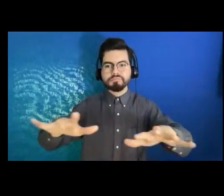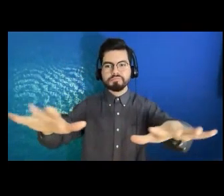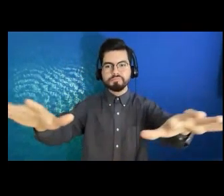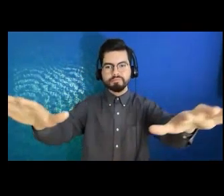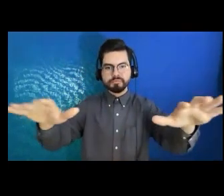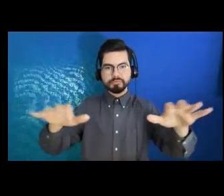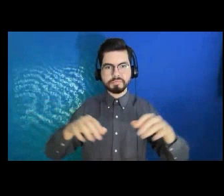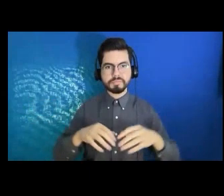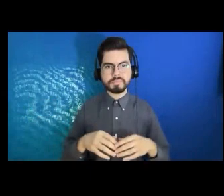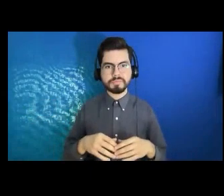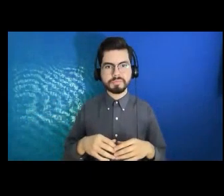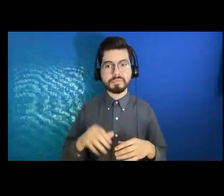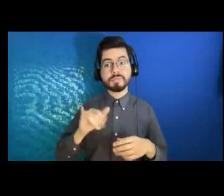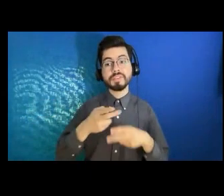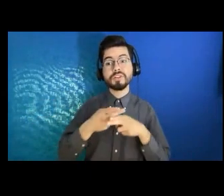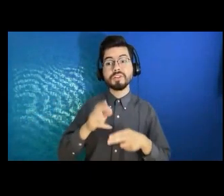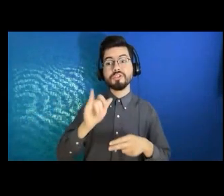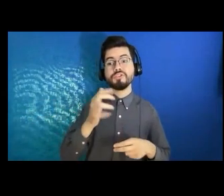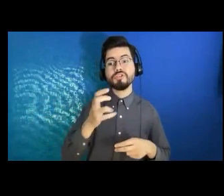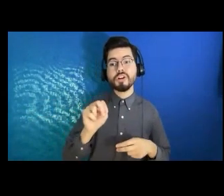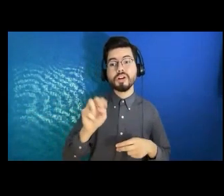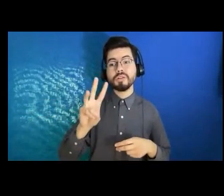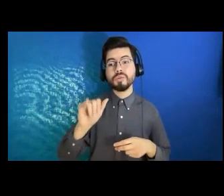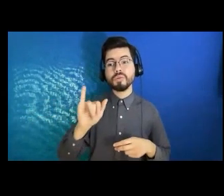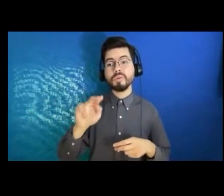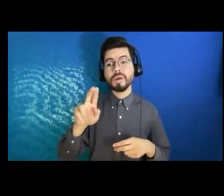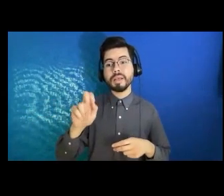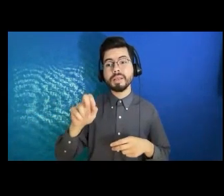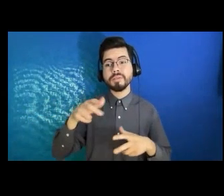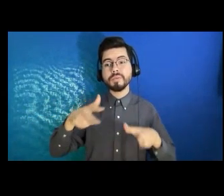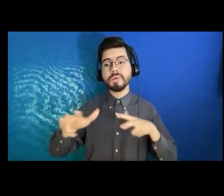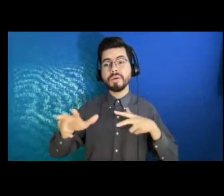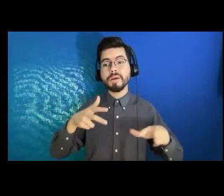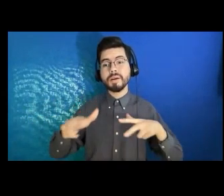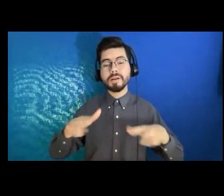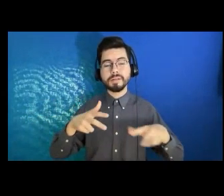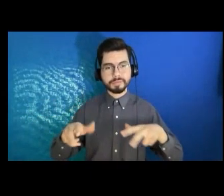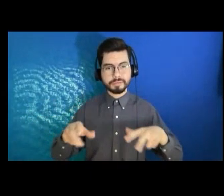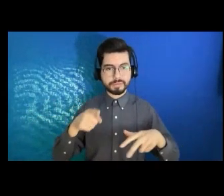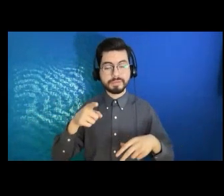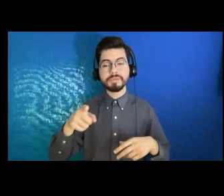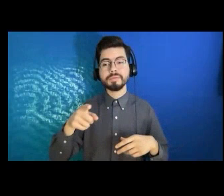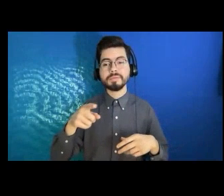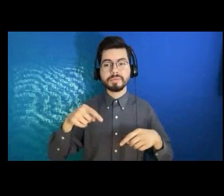We call that the John Wayne Walk. They do this mainly during